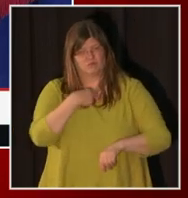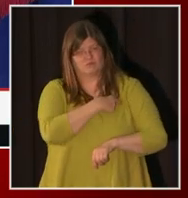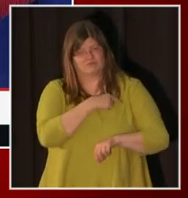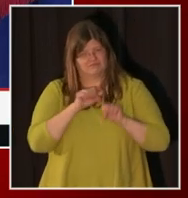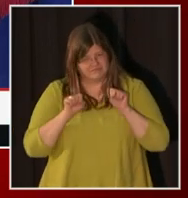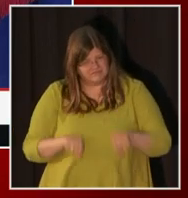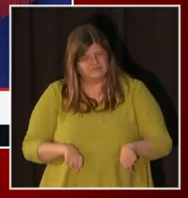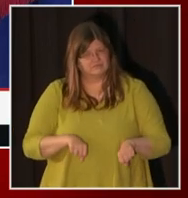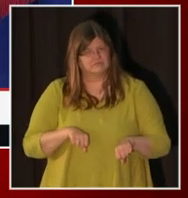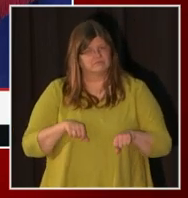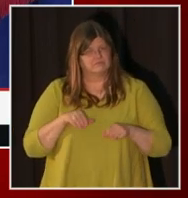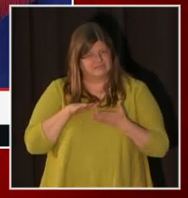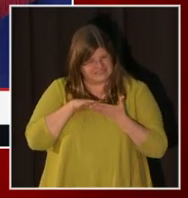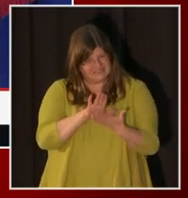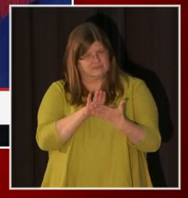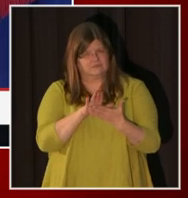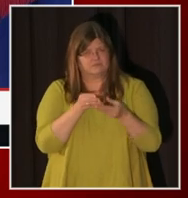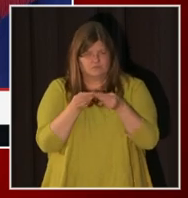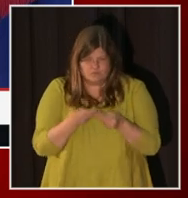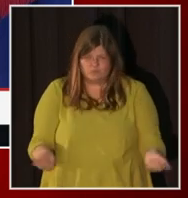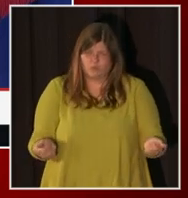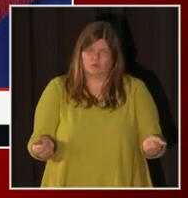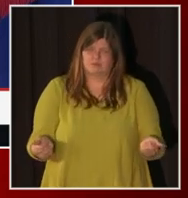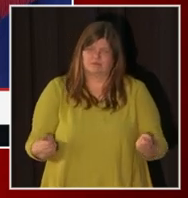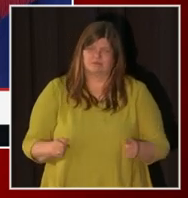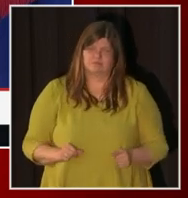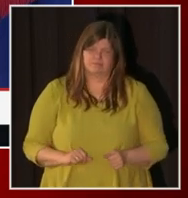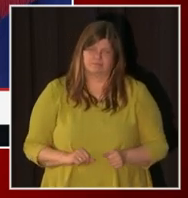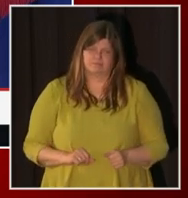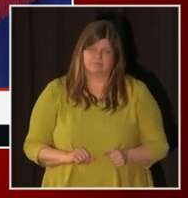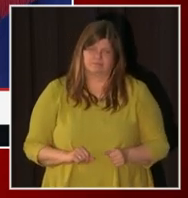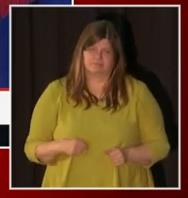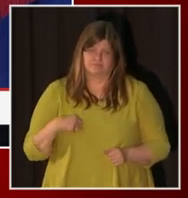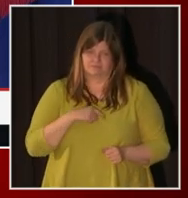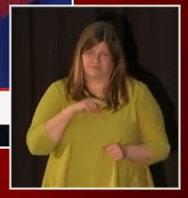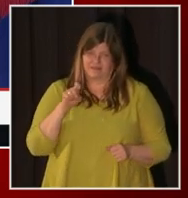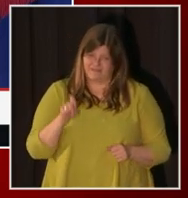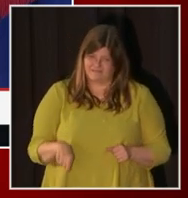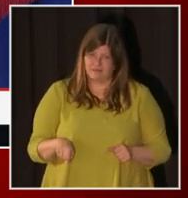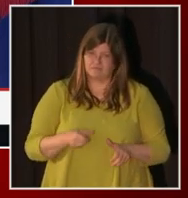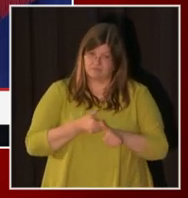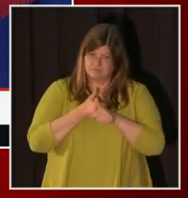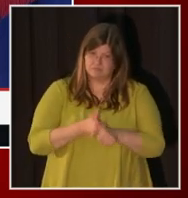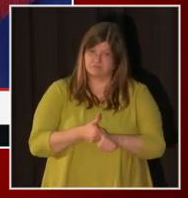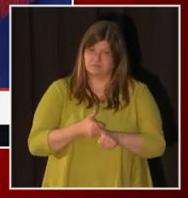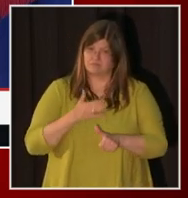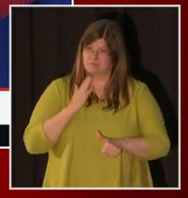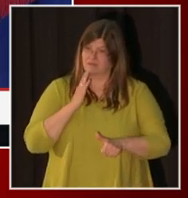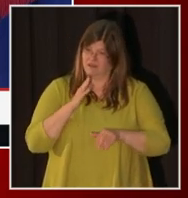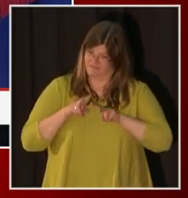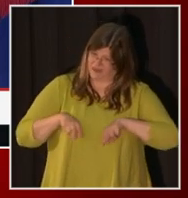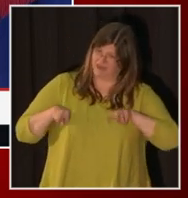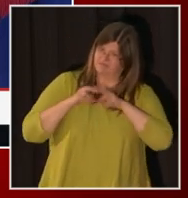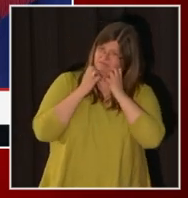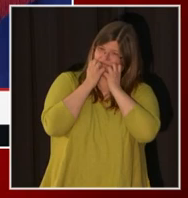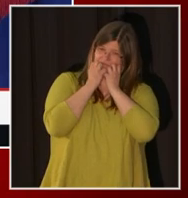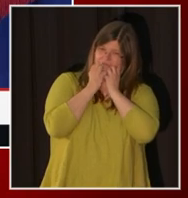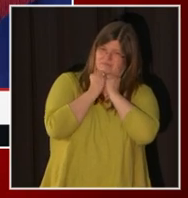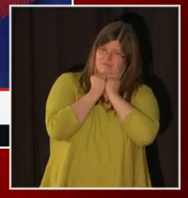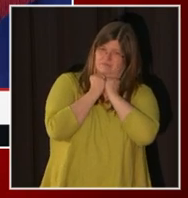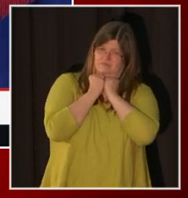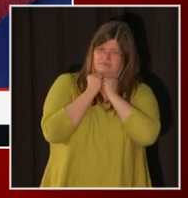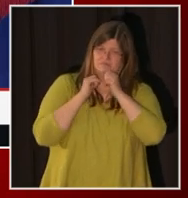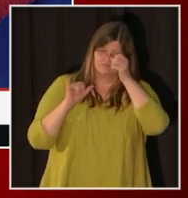respond, and we have to not only live up to our values, but to the ingenuity